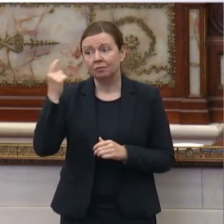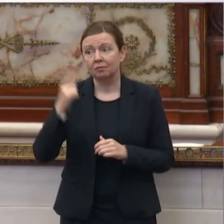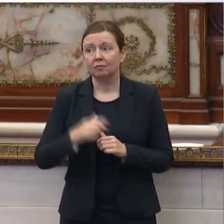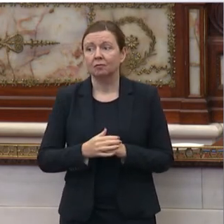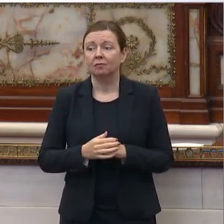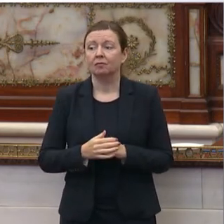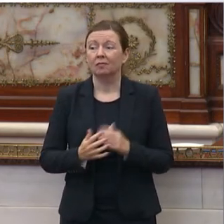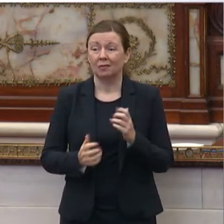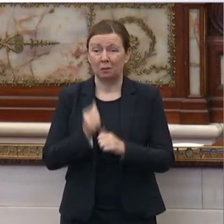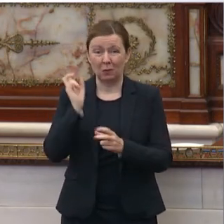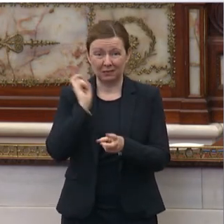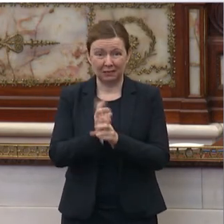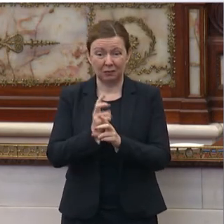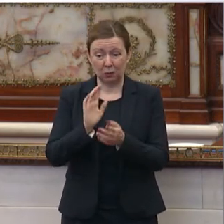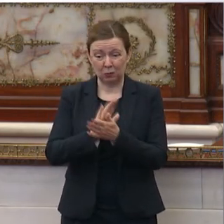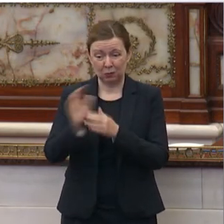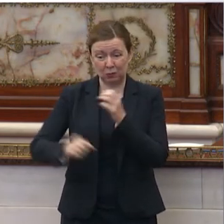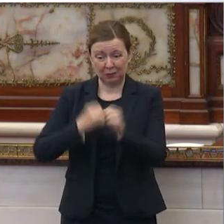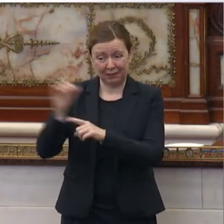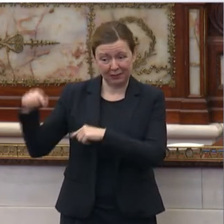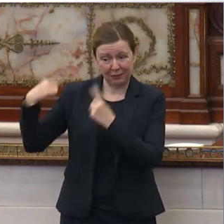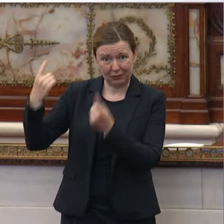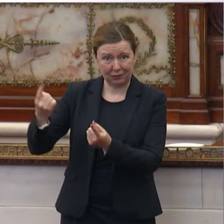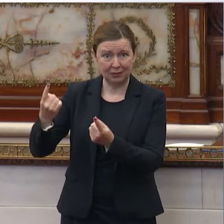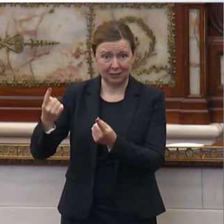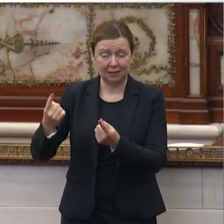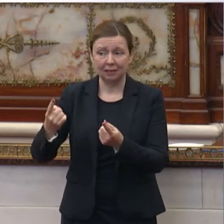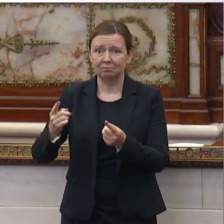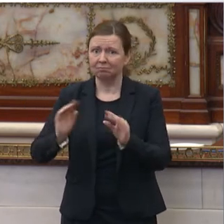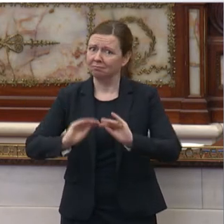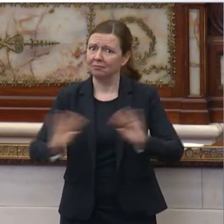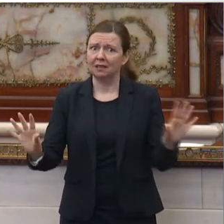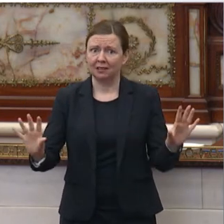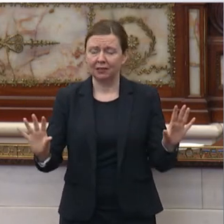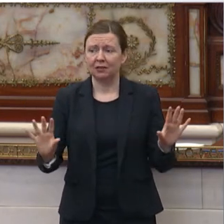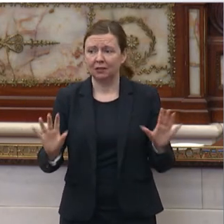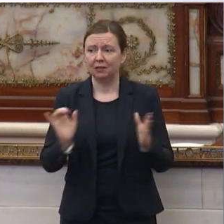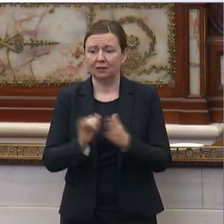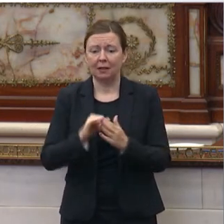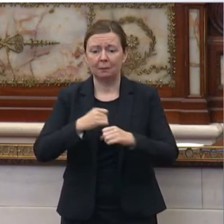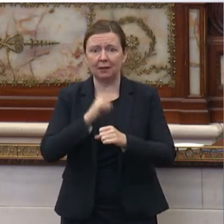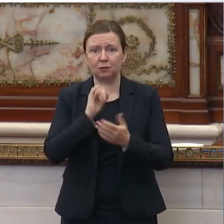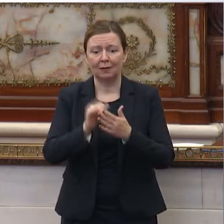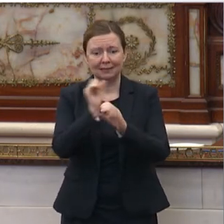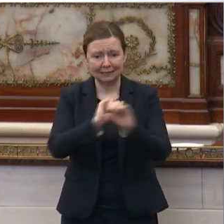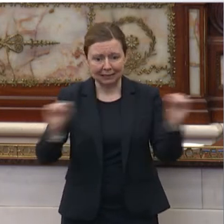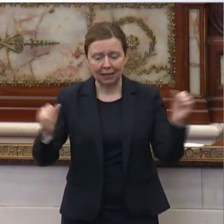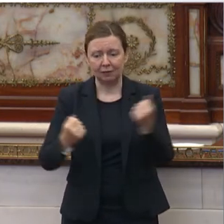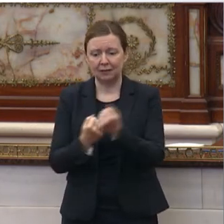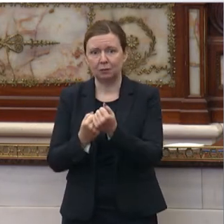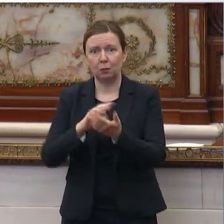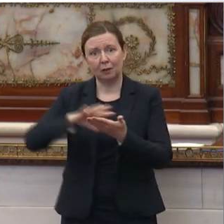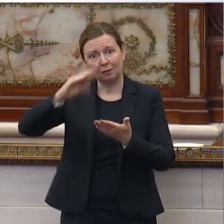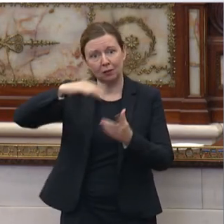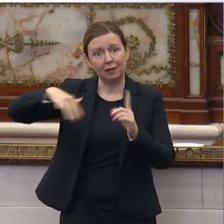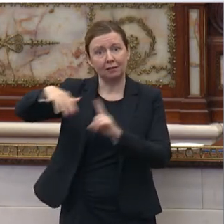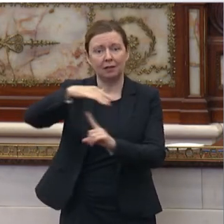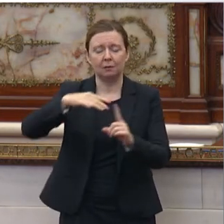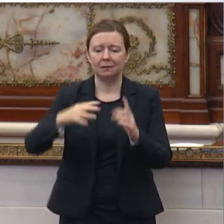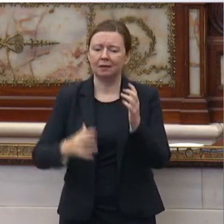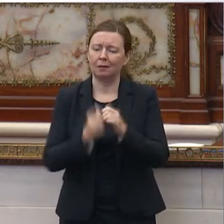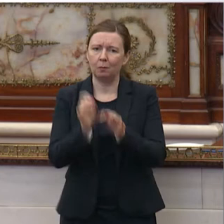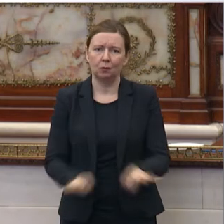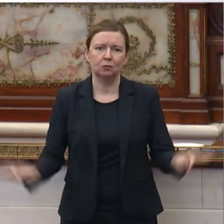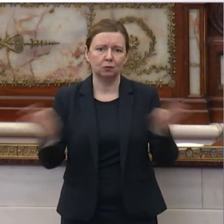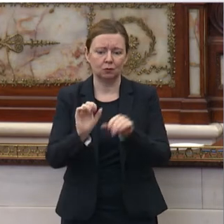After the most difficult school year in recent history, it's more clear than ever that ensuring safe and supportive learning environments is the most crucial